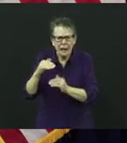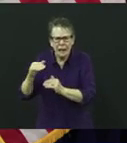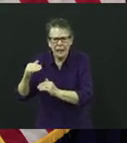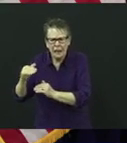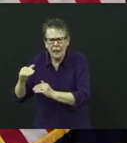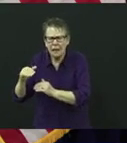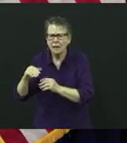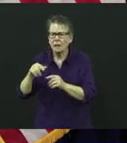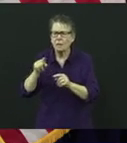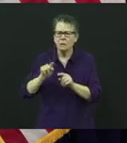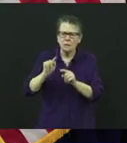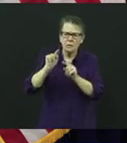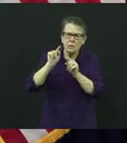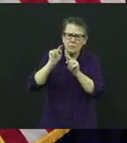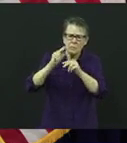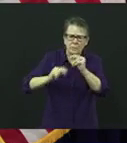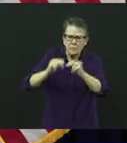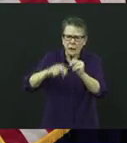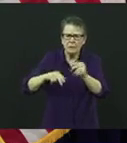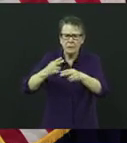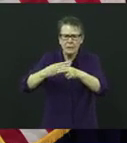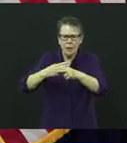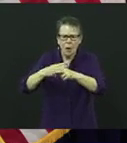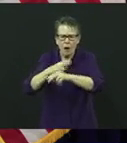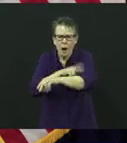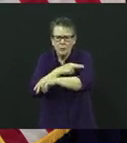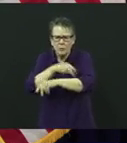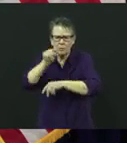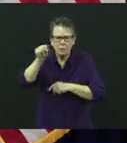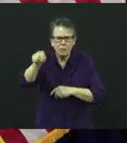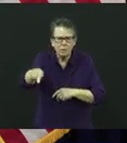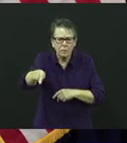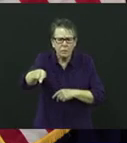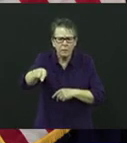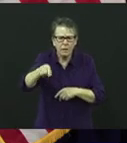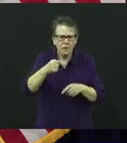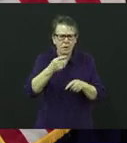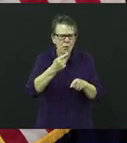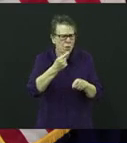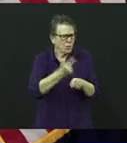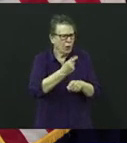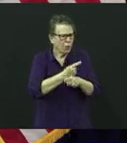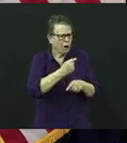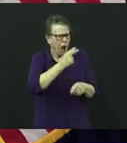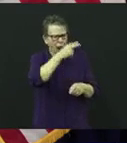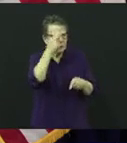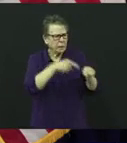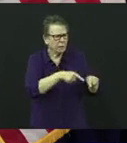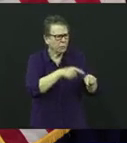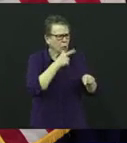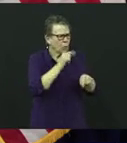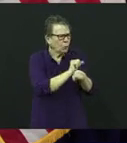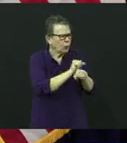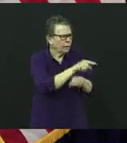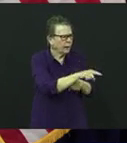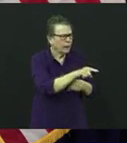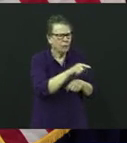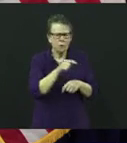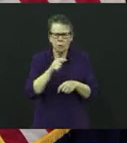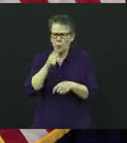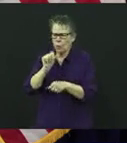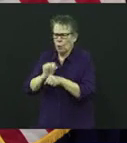the hospitals we already have? Anything else? Or? Yeah, I do have another question. Yep. We're telling the story of a 25-year-old